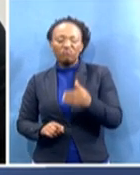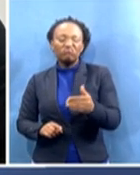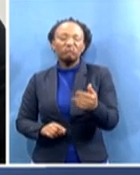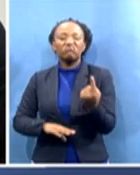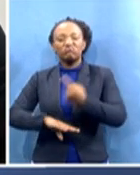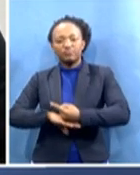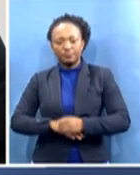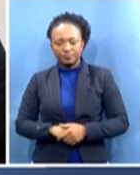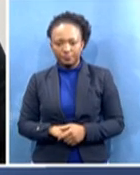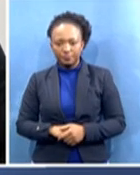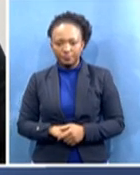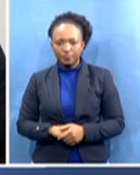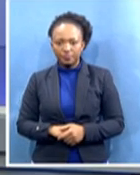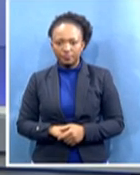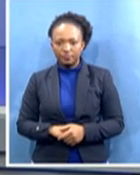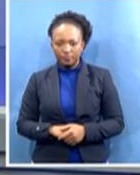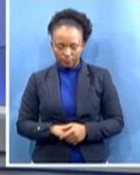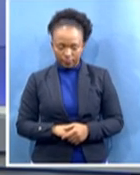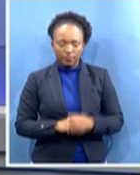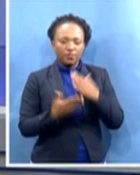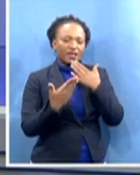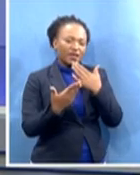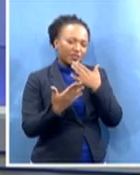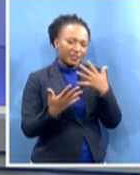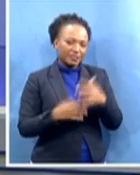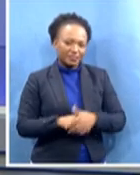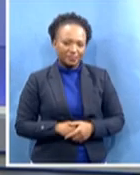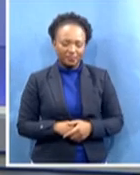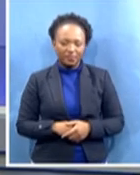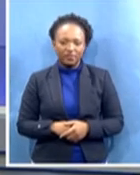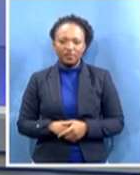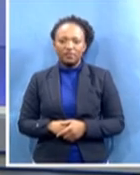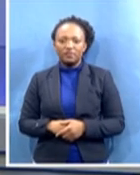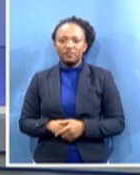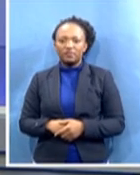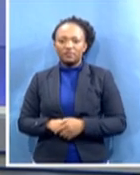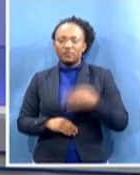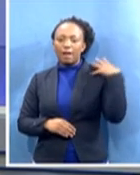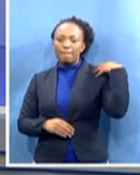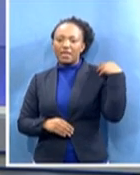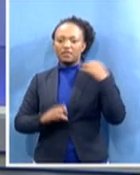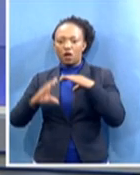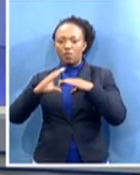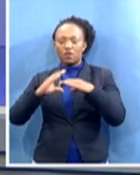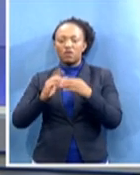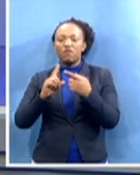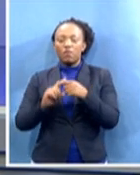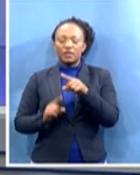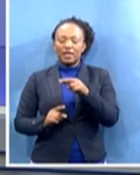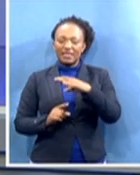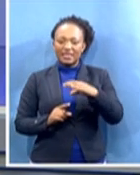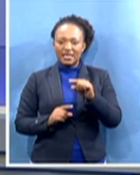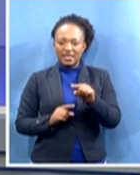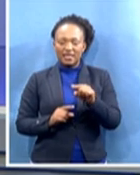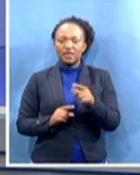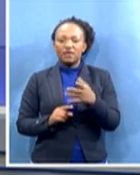Thank you so much. The Minister of Communications from the Democratic Republic of Congo, just giving us an update